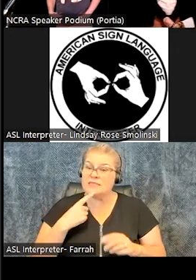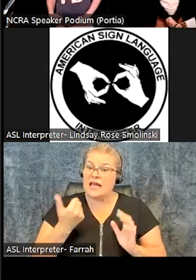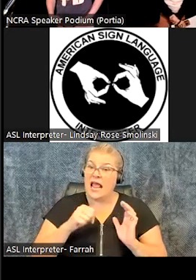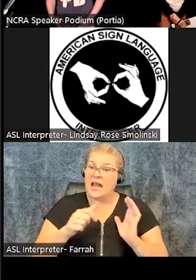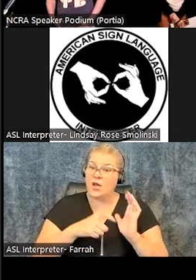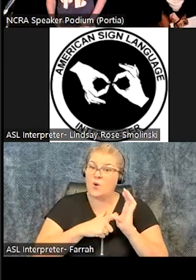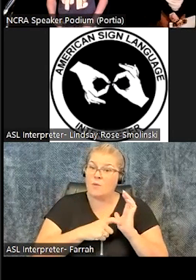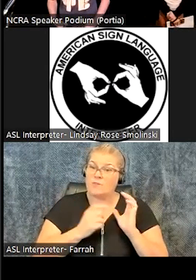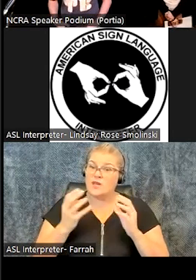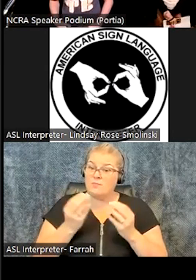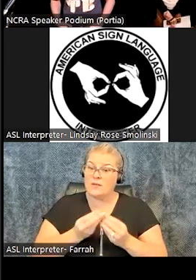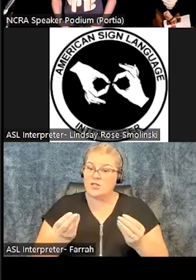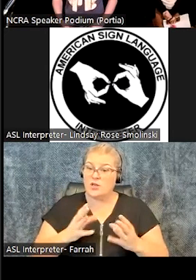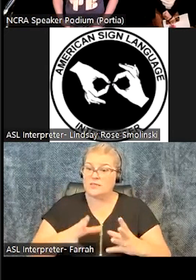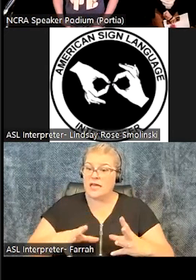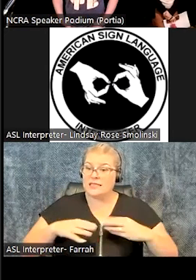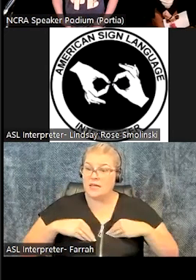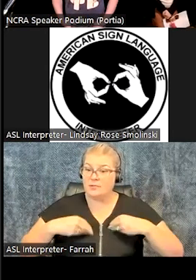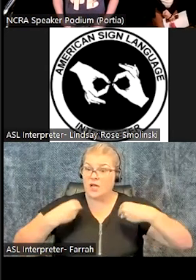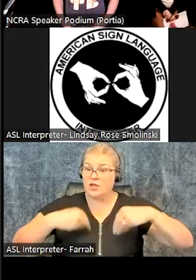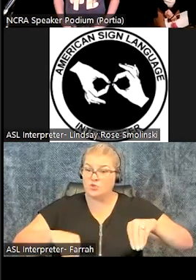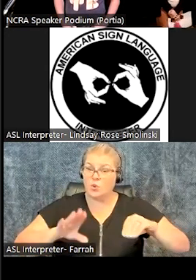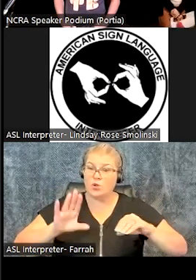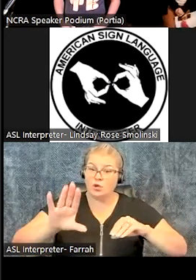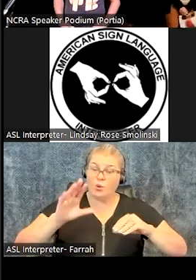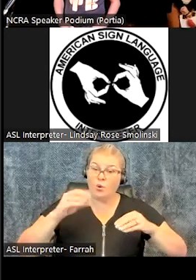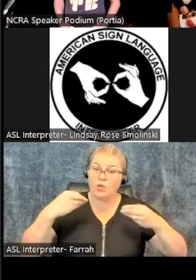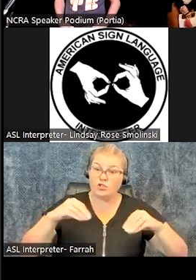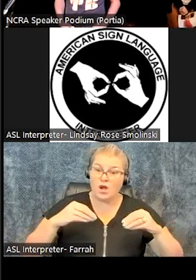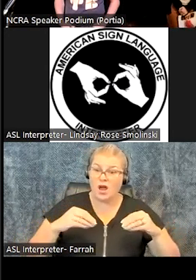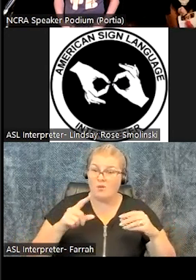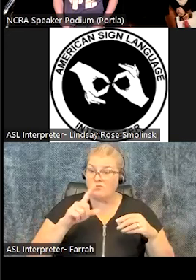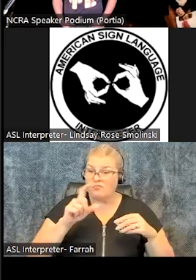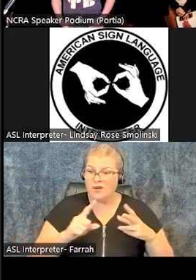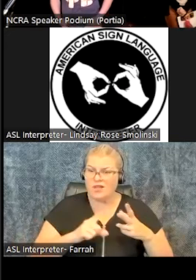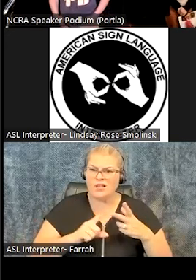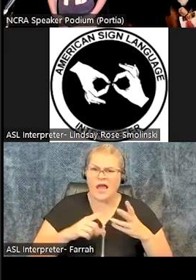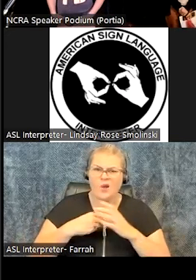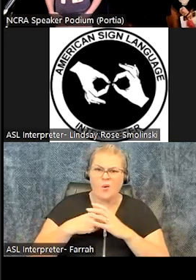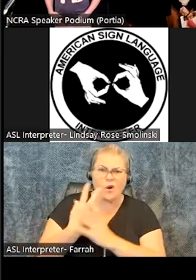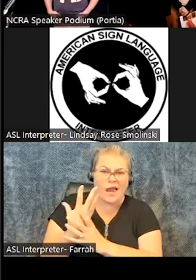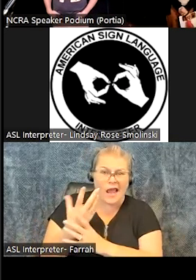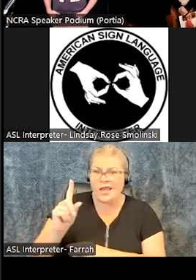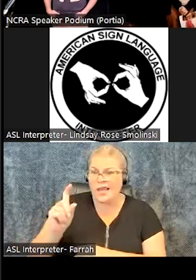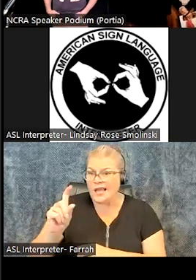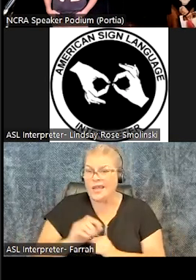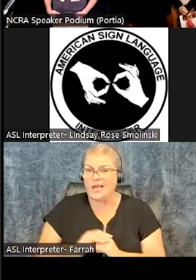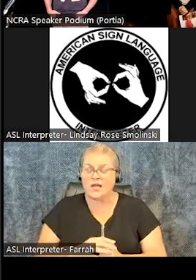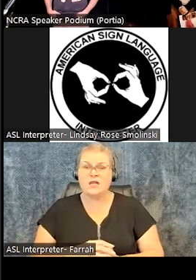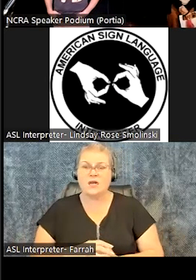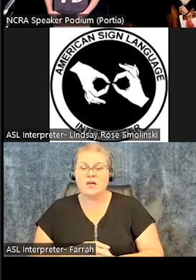materials accepted and sold at your shop? Question, organic, question mark.